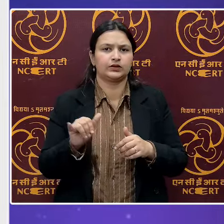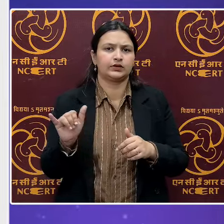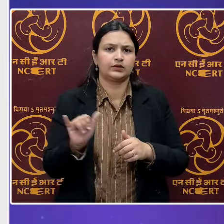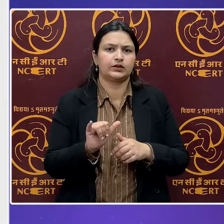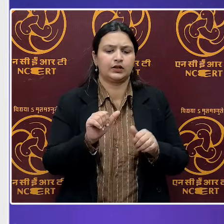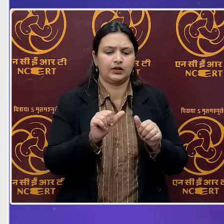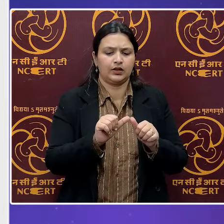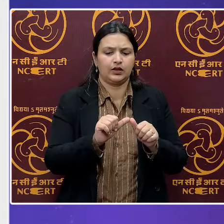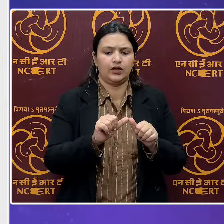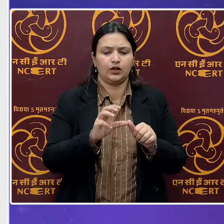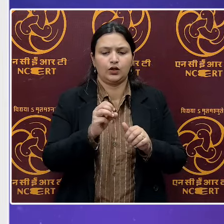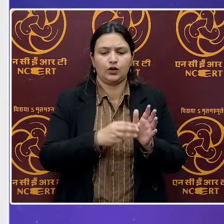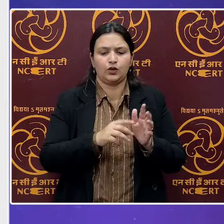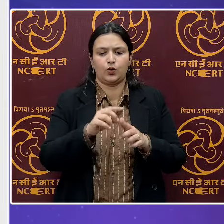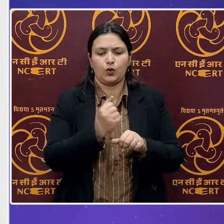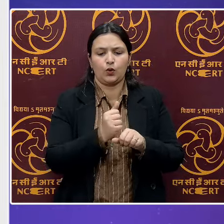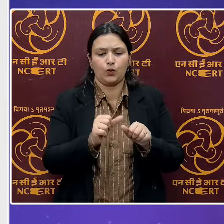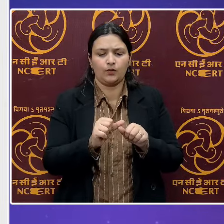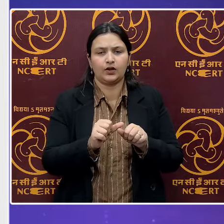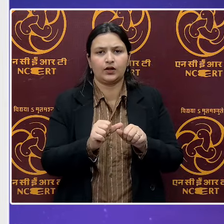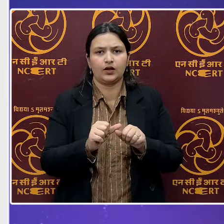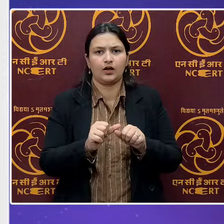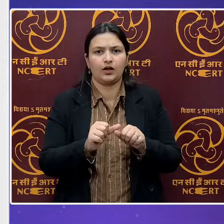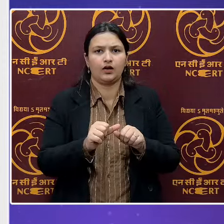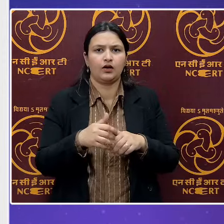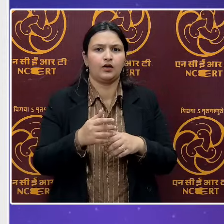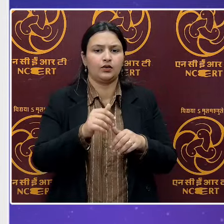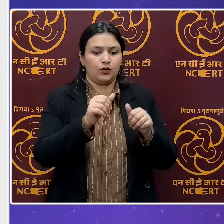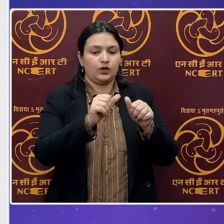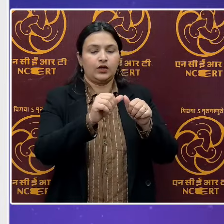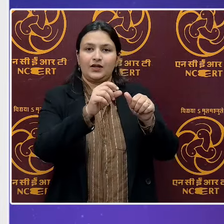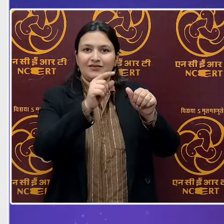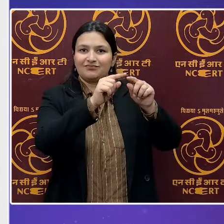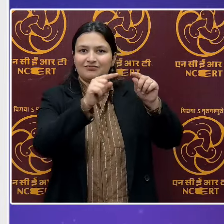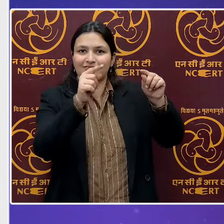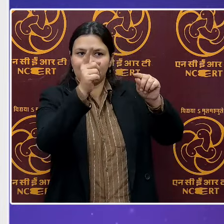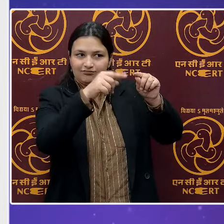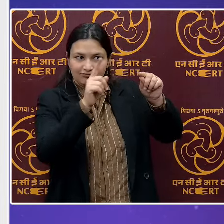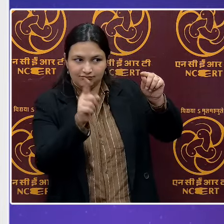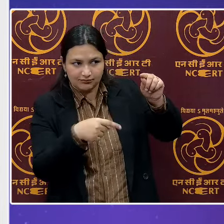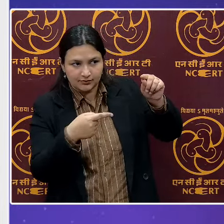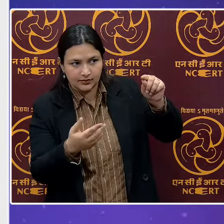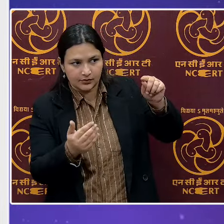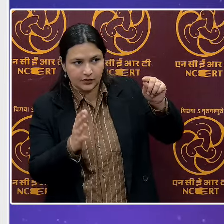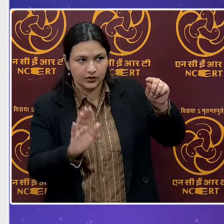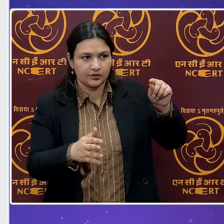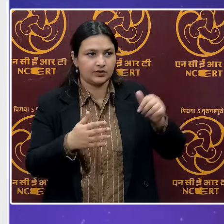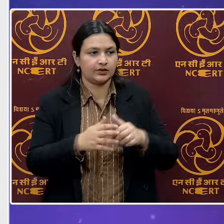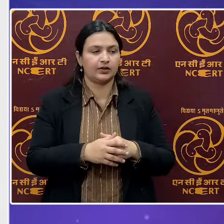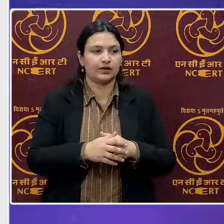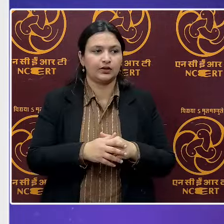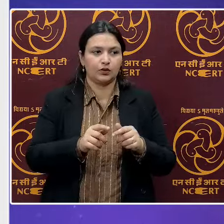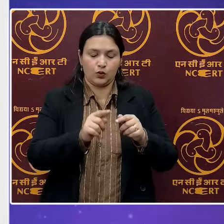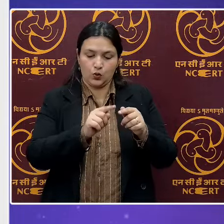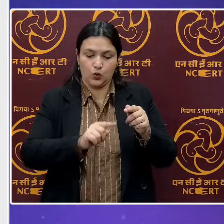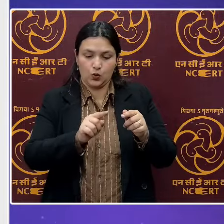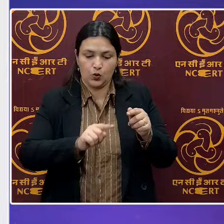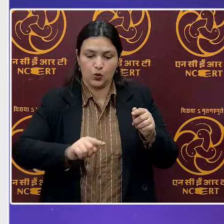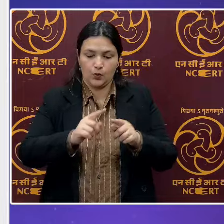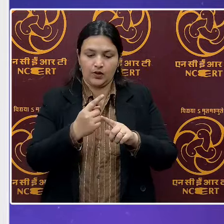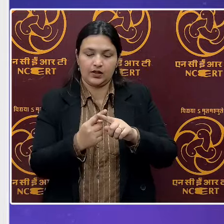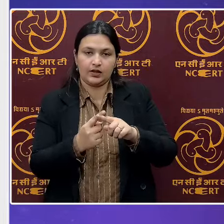omega t. A omega gets cancelled. So you get omega t is equal to,